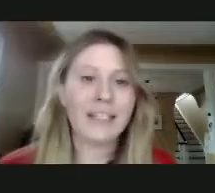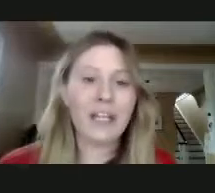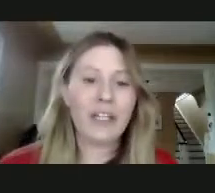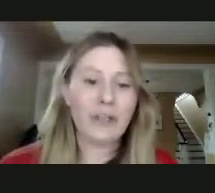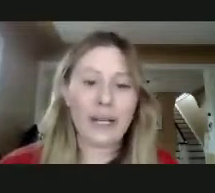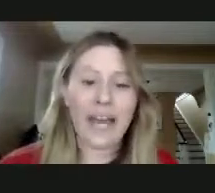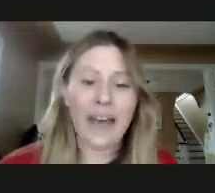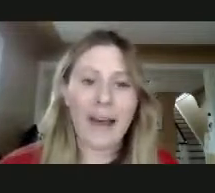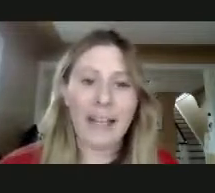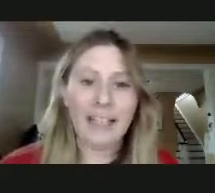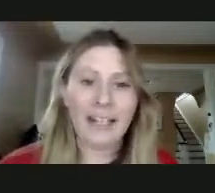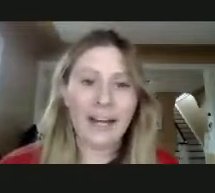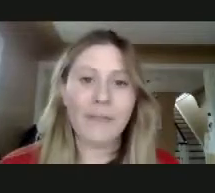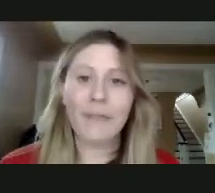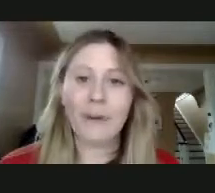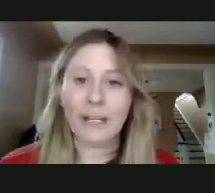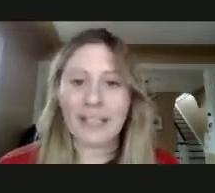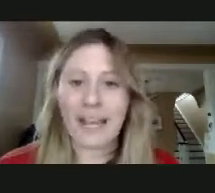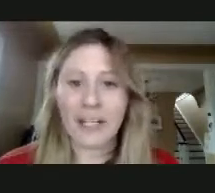at